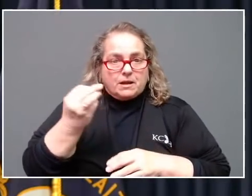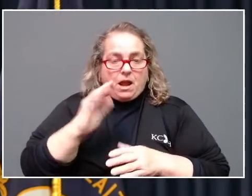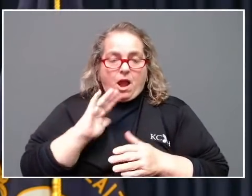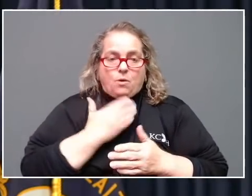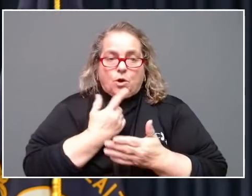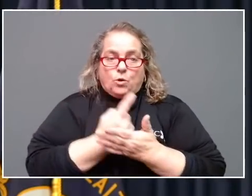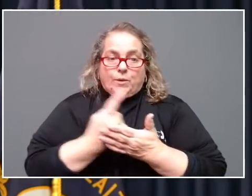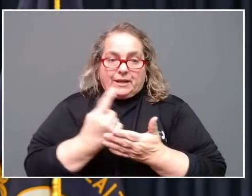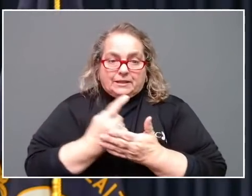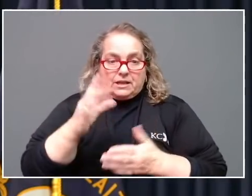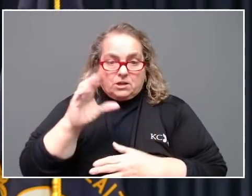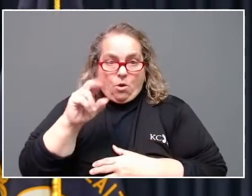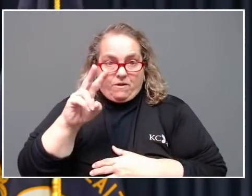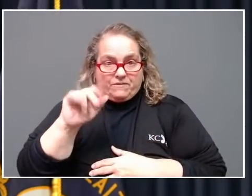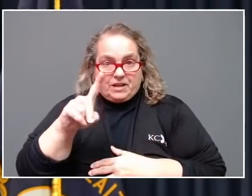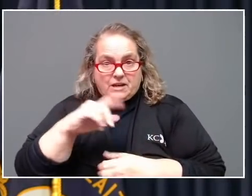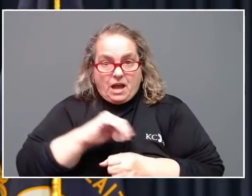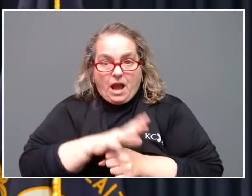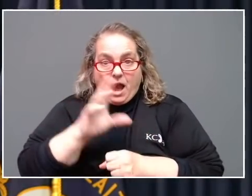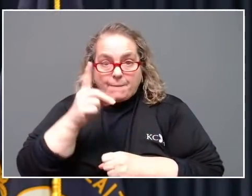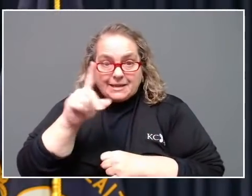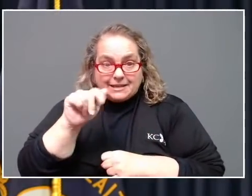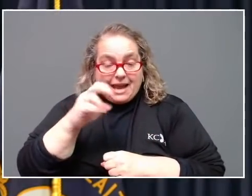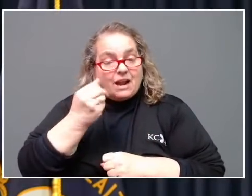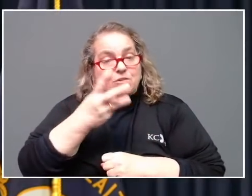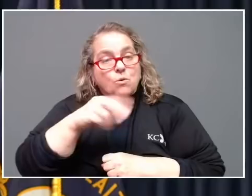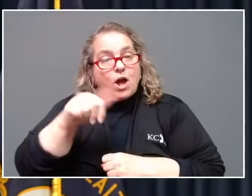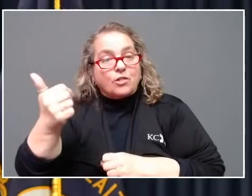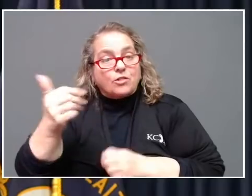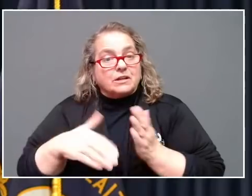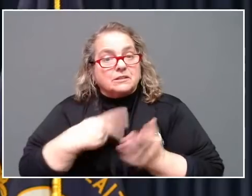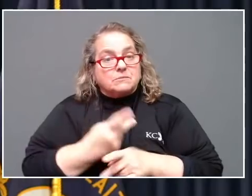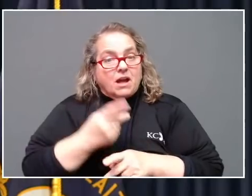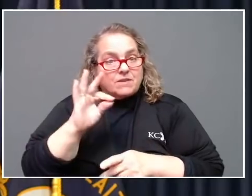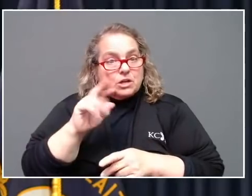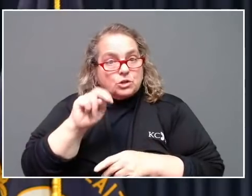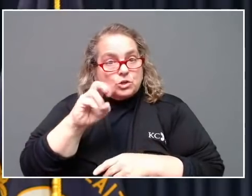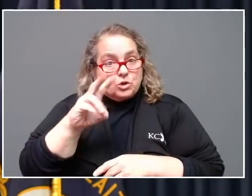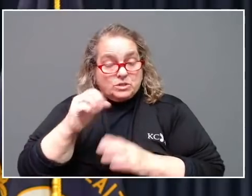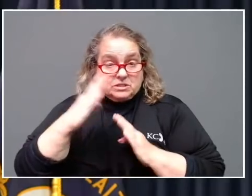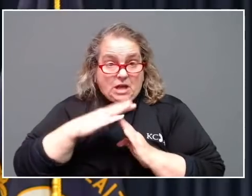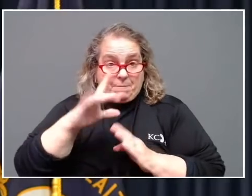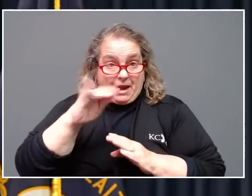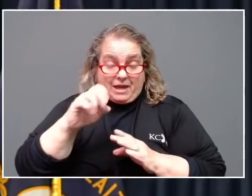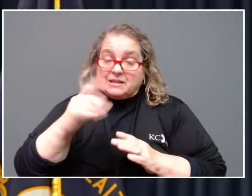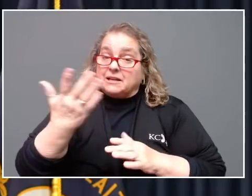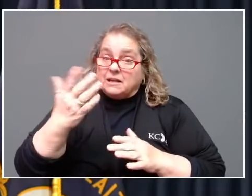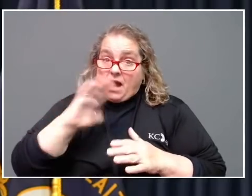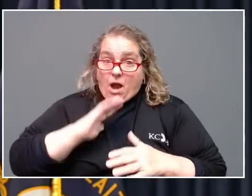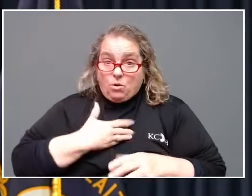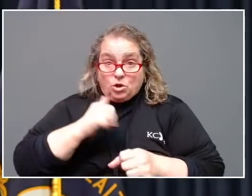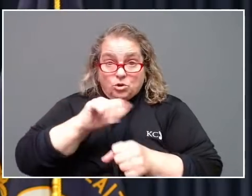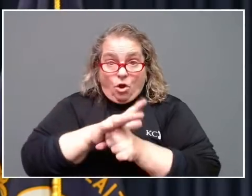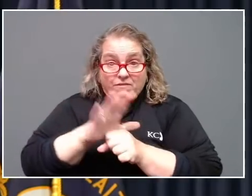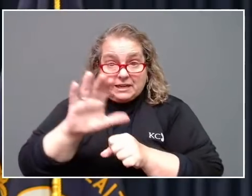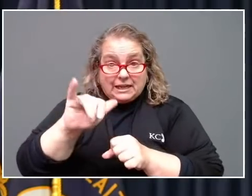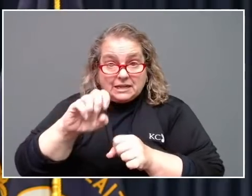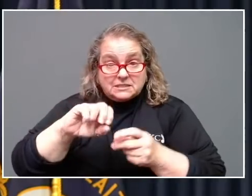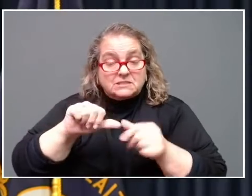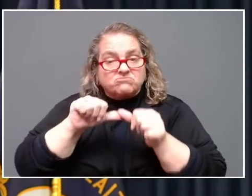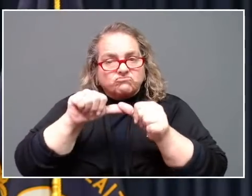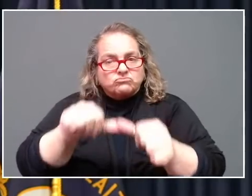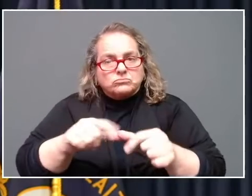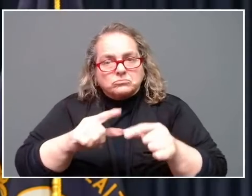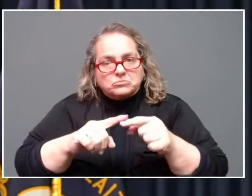pieces of news. Top line is cases continue to fall. We're still having significant